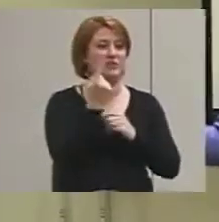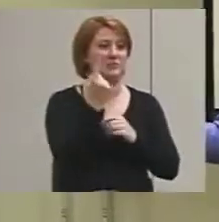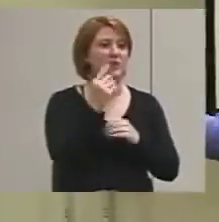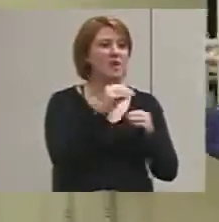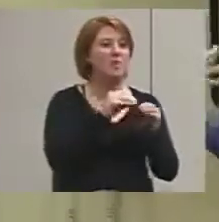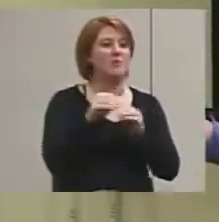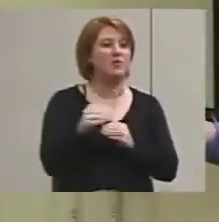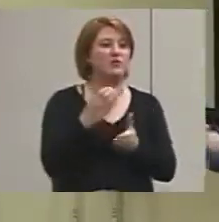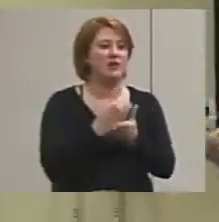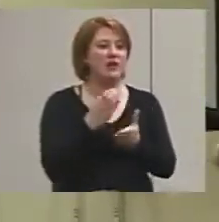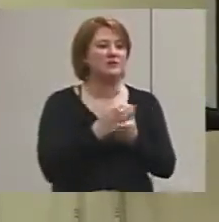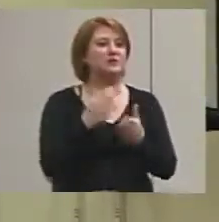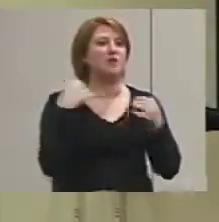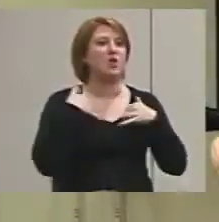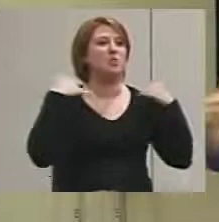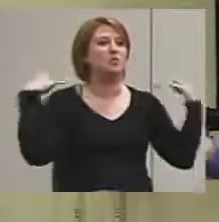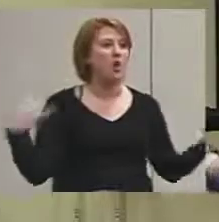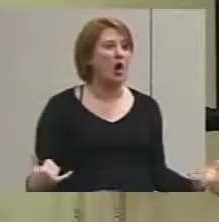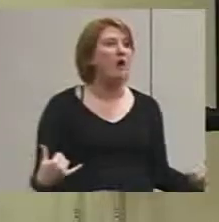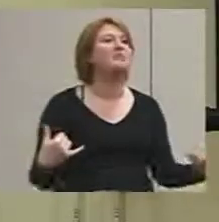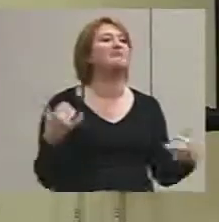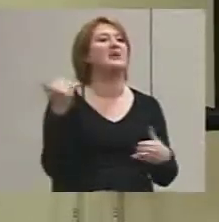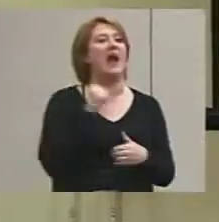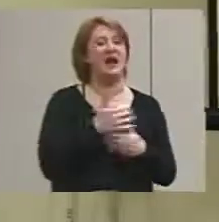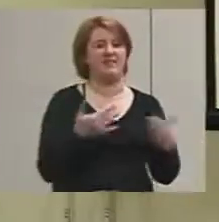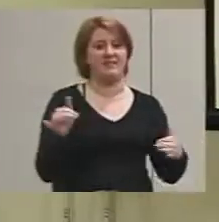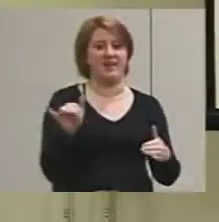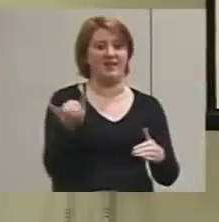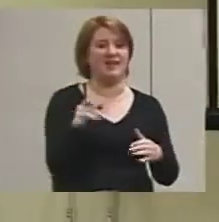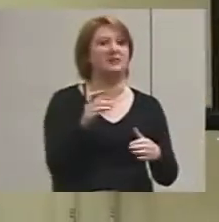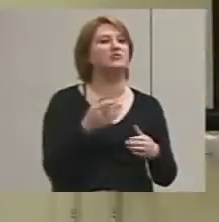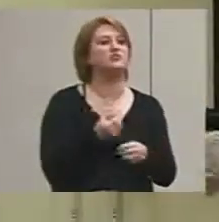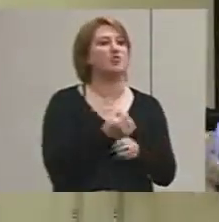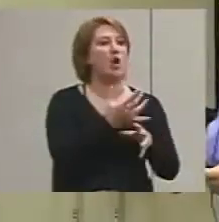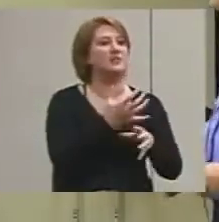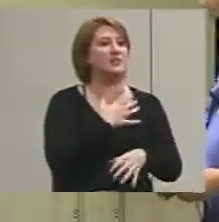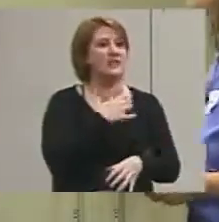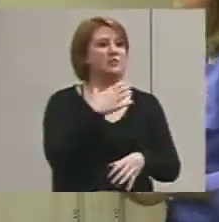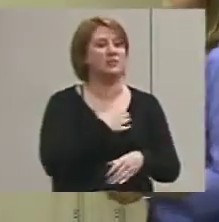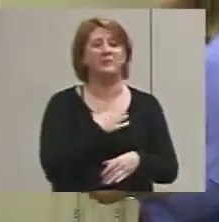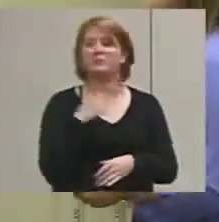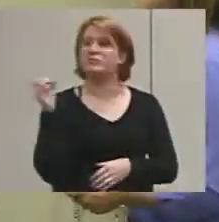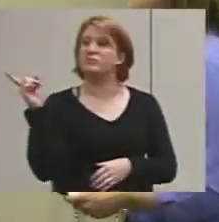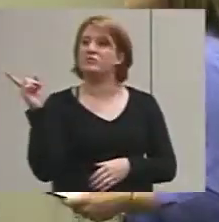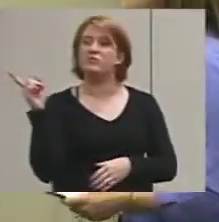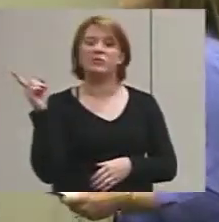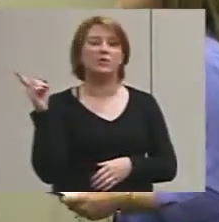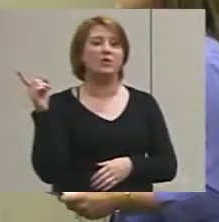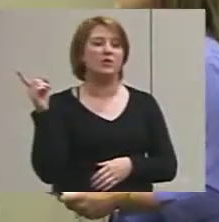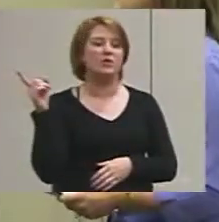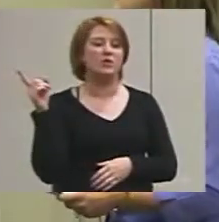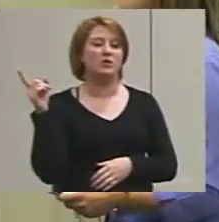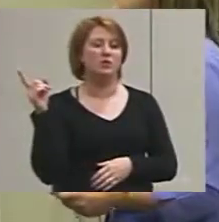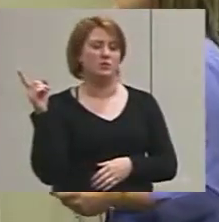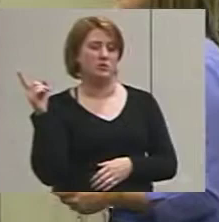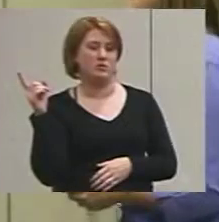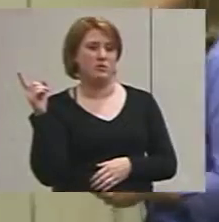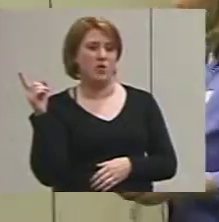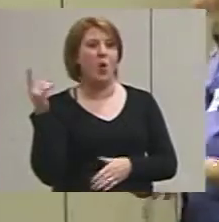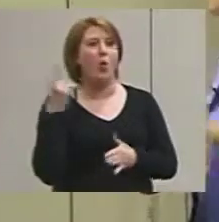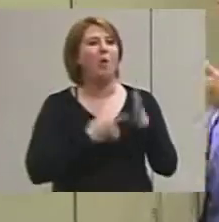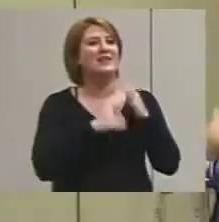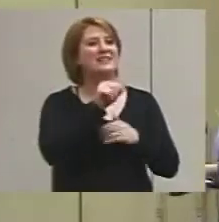take their coats off. Those things can cause these tantrums. What gives you what kind of information do you have to just come up with a hypothesis in the